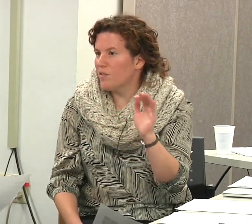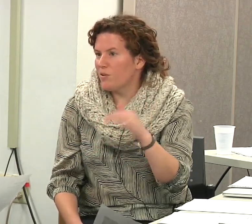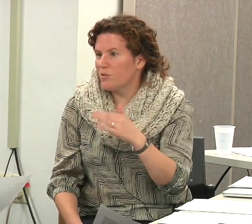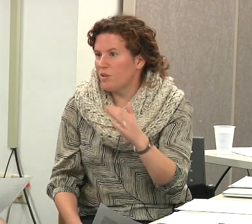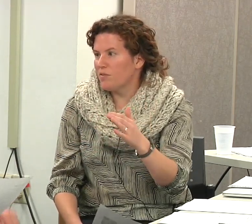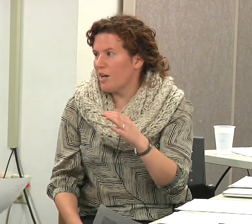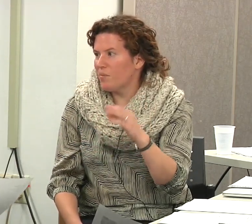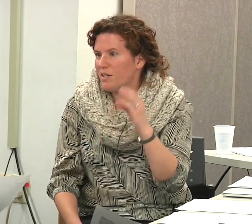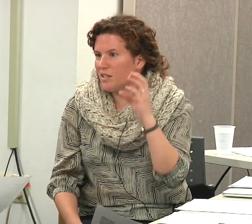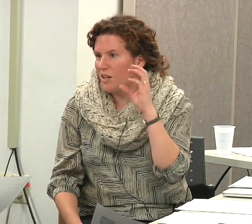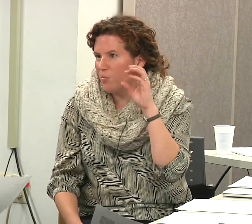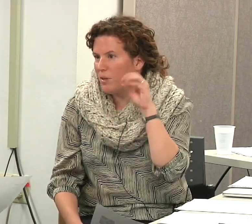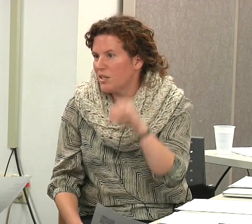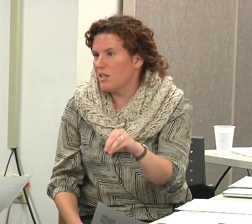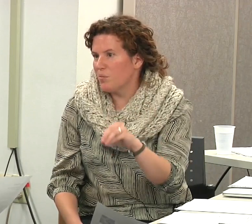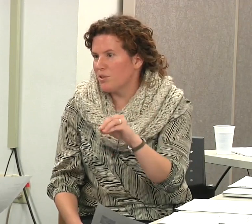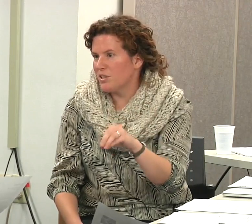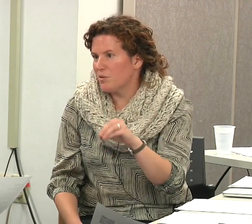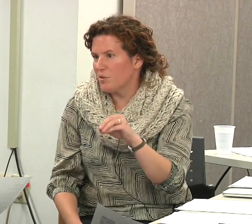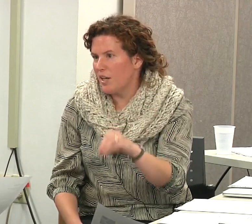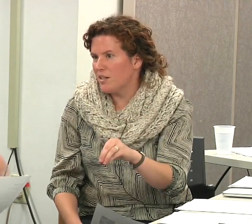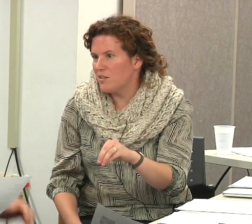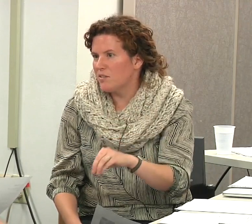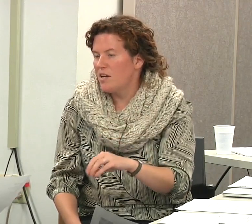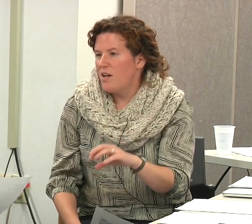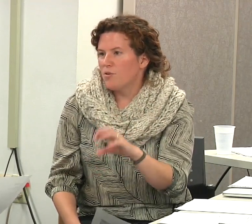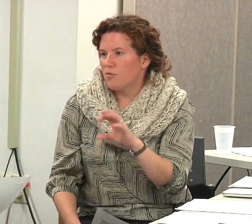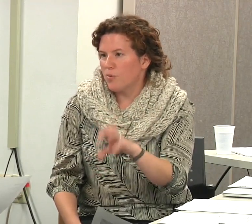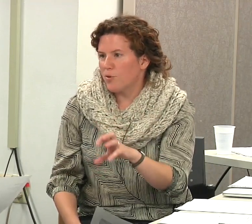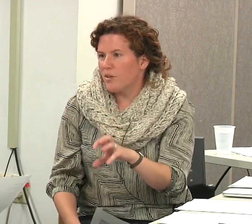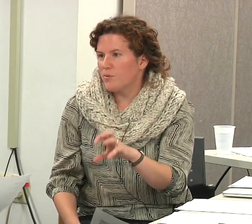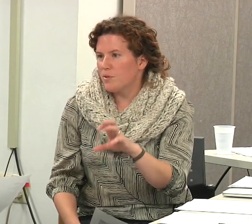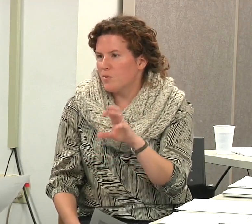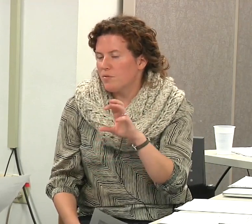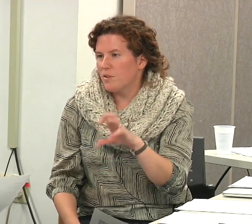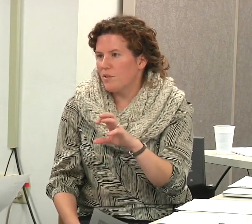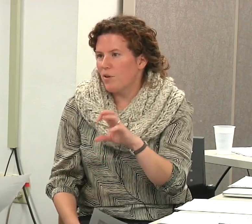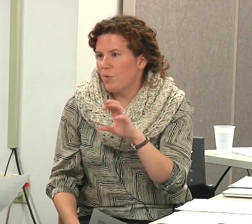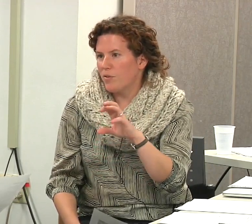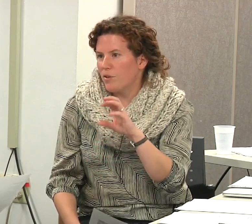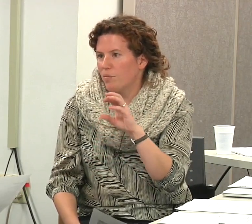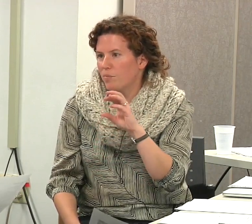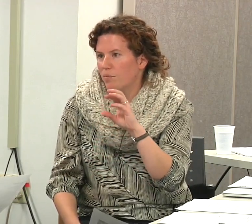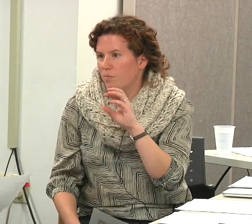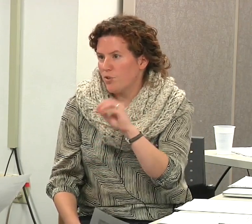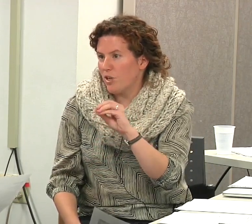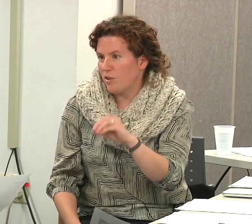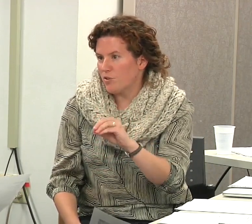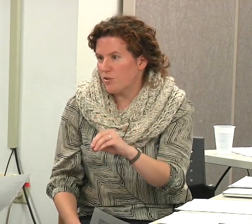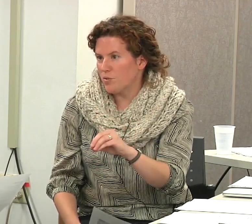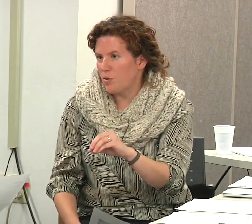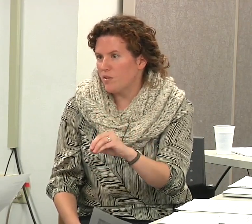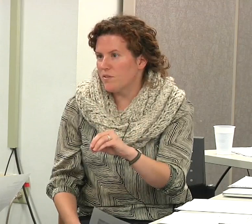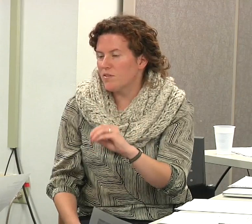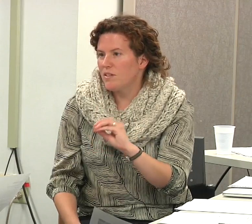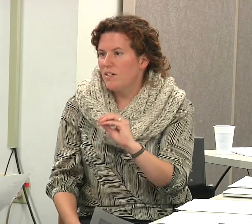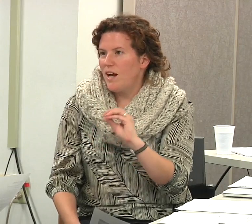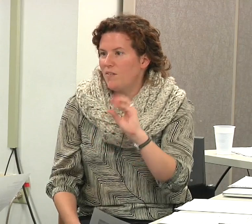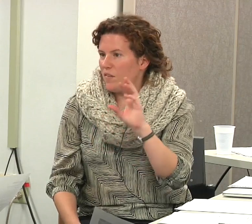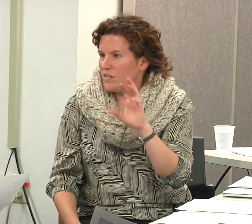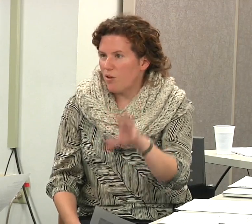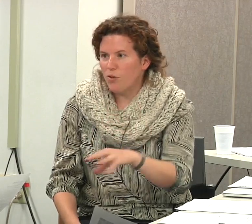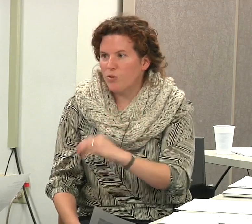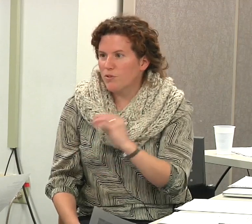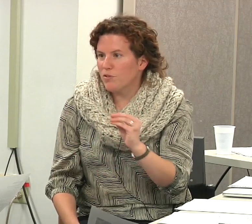can pick the topics. They also love that because they are picking a particular case. So the 4 graduate students figured out what their shared interest